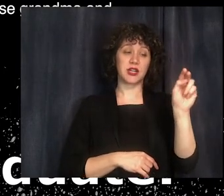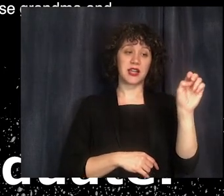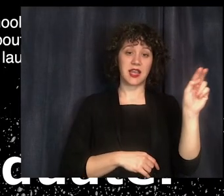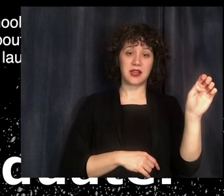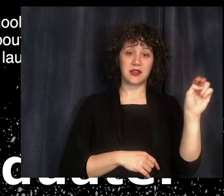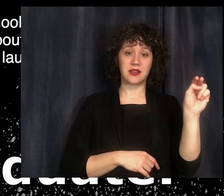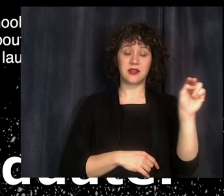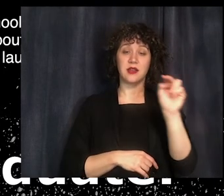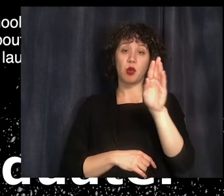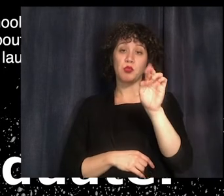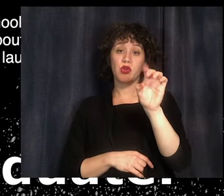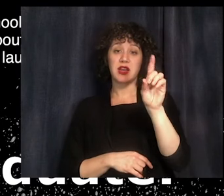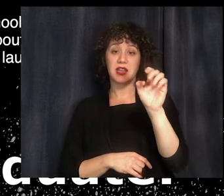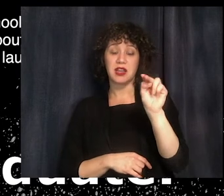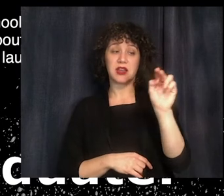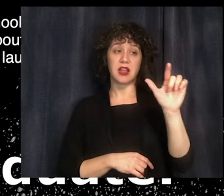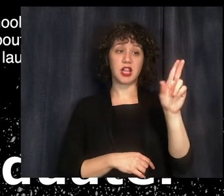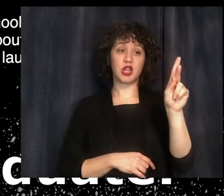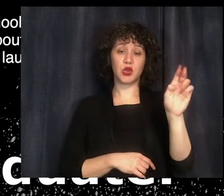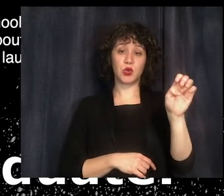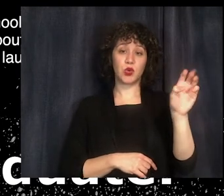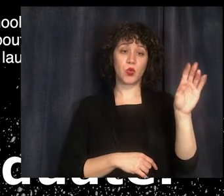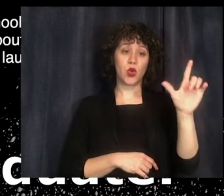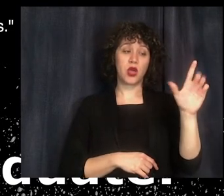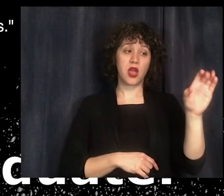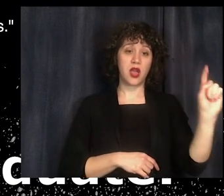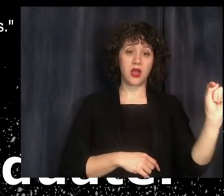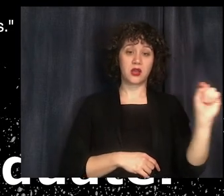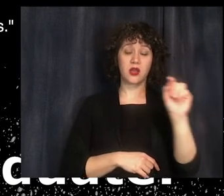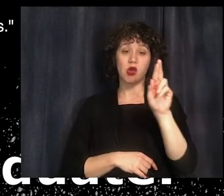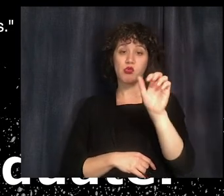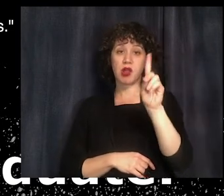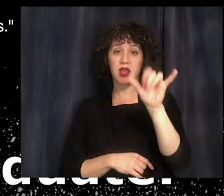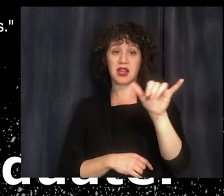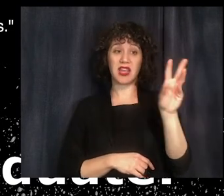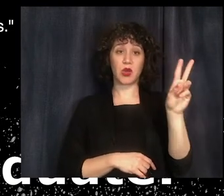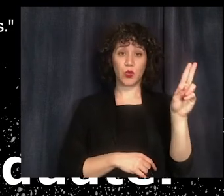Brendan Luke Wolcott. Randy Wu.